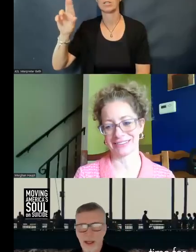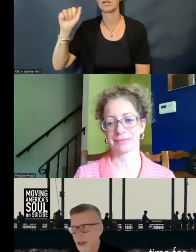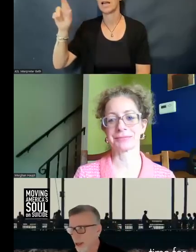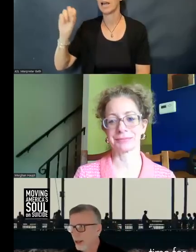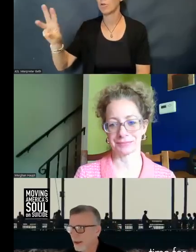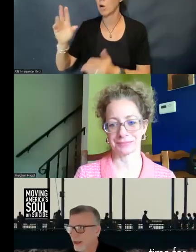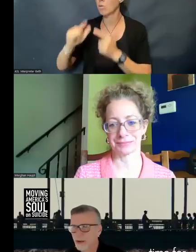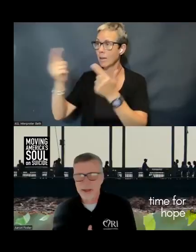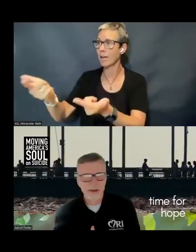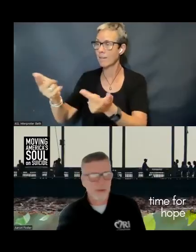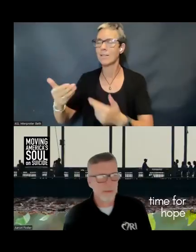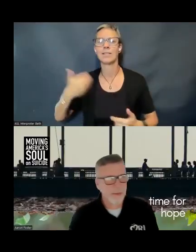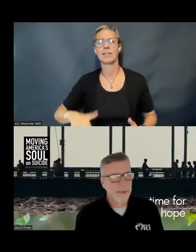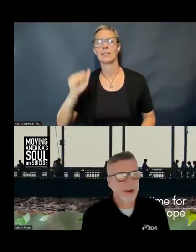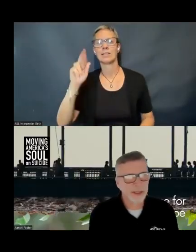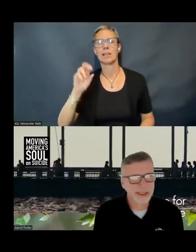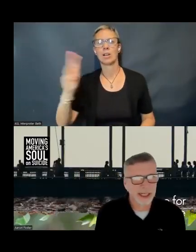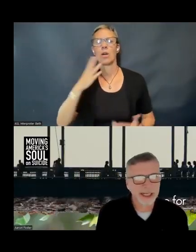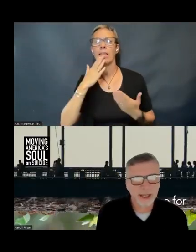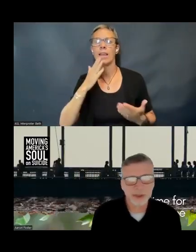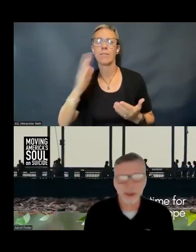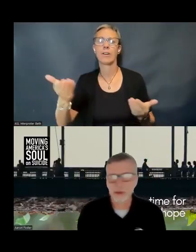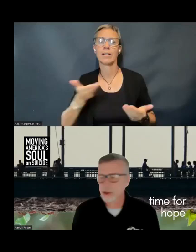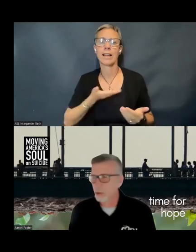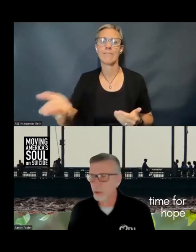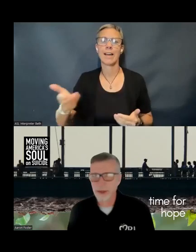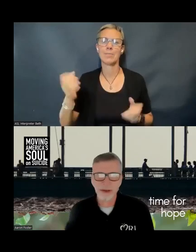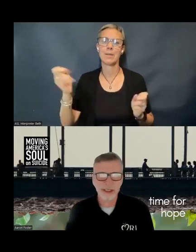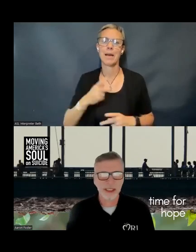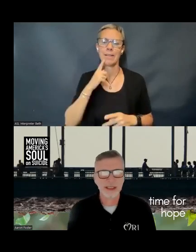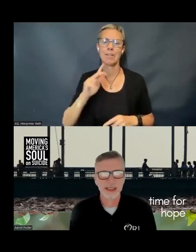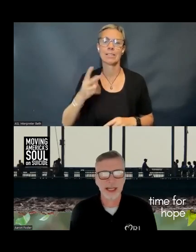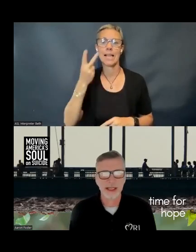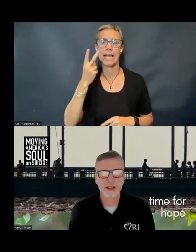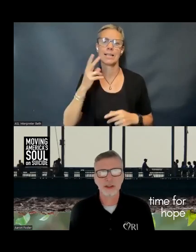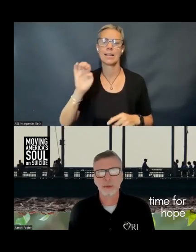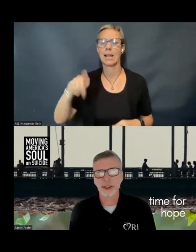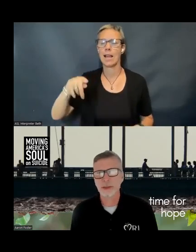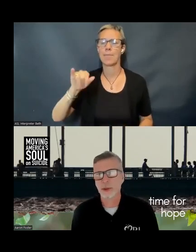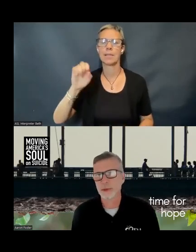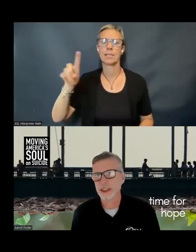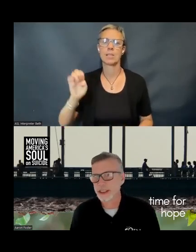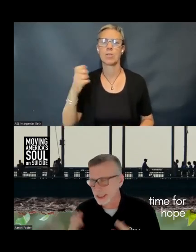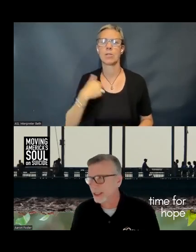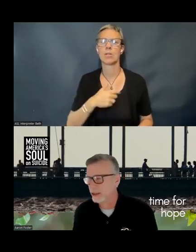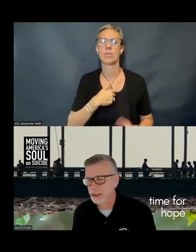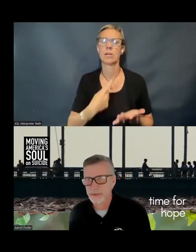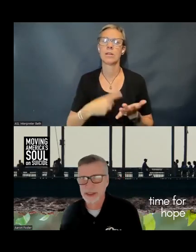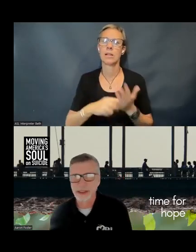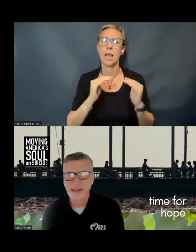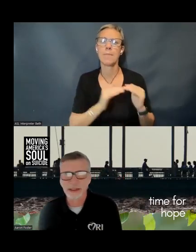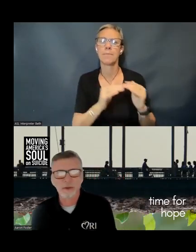away. Thank you, and thank you for inviting me back for this second episode. So we've discussed today the inclusion of peer support specialists in